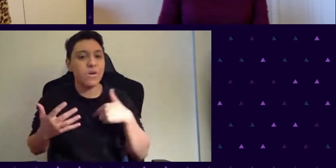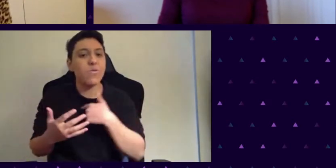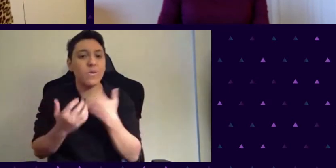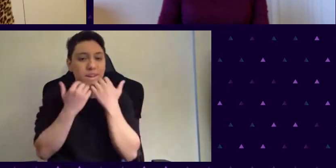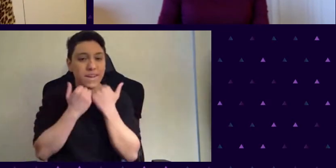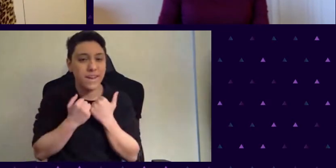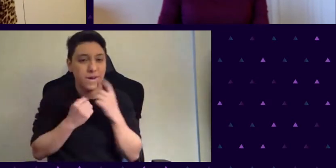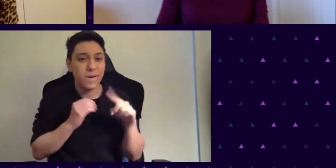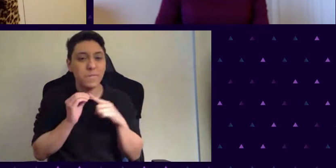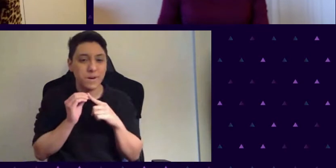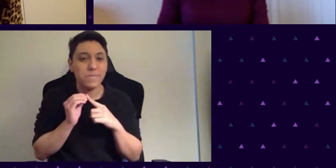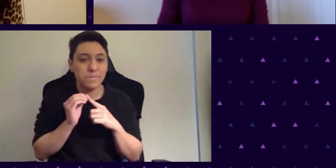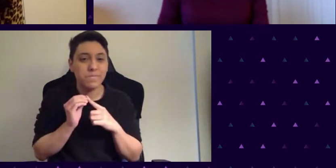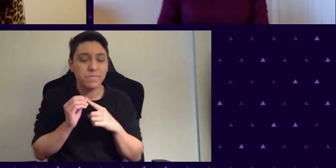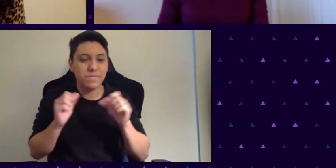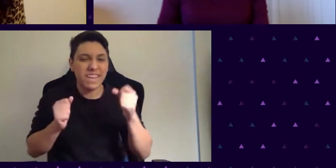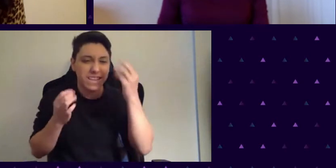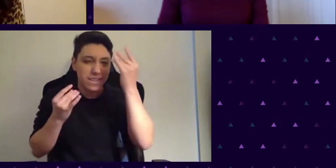to.